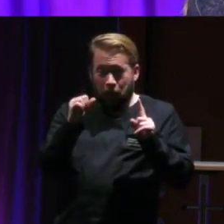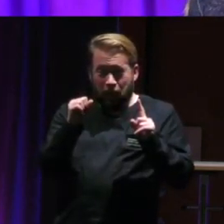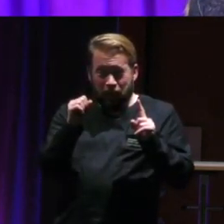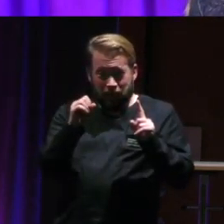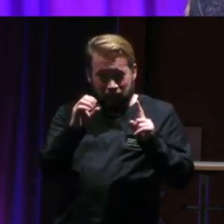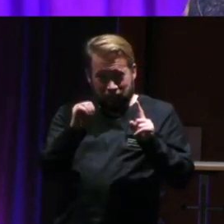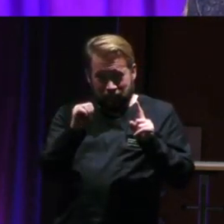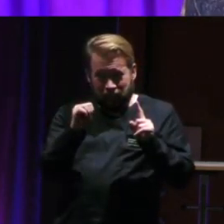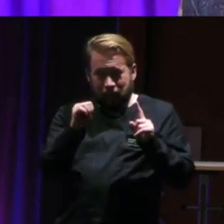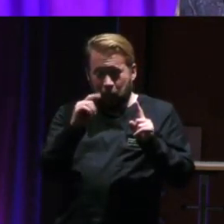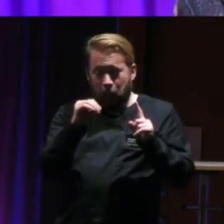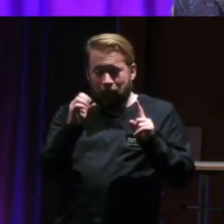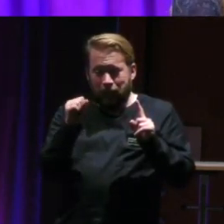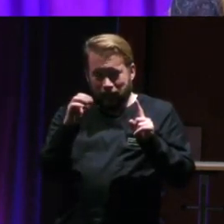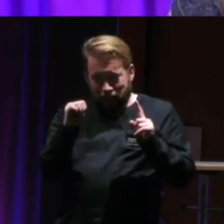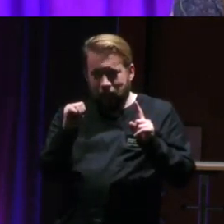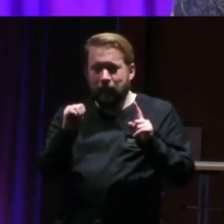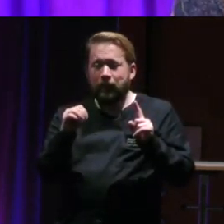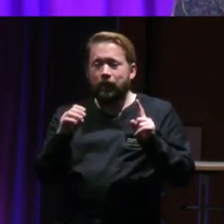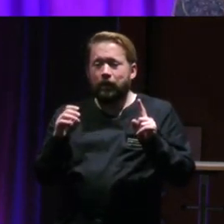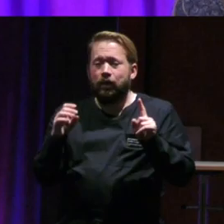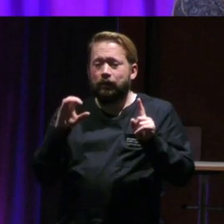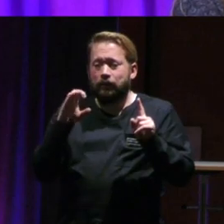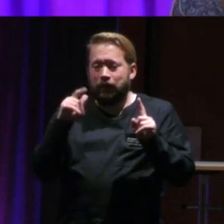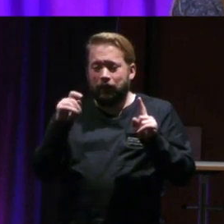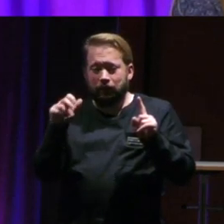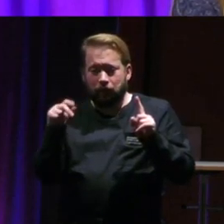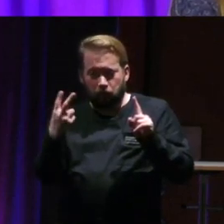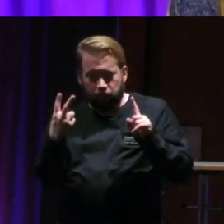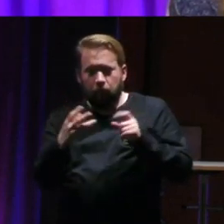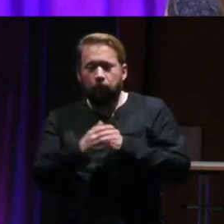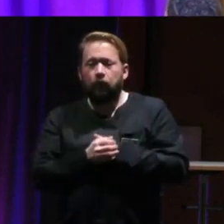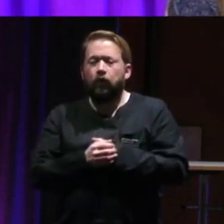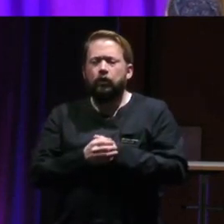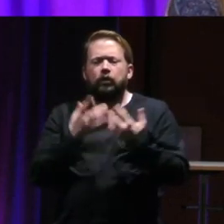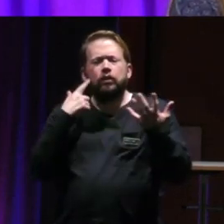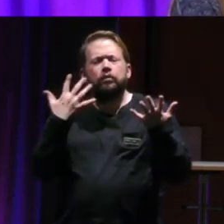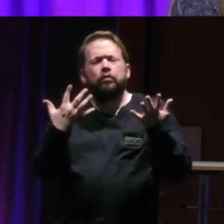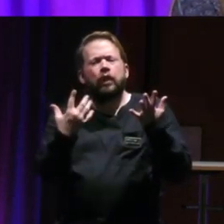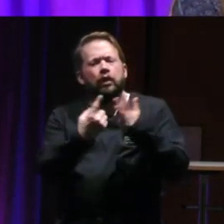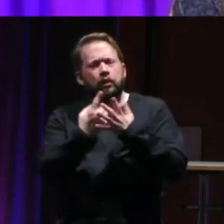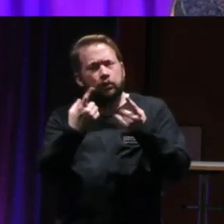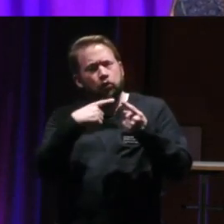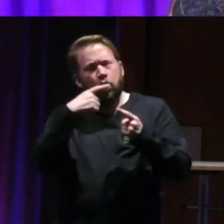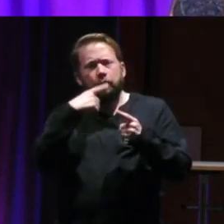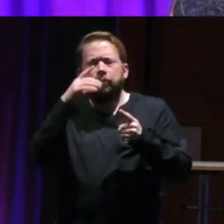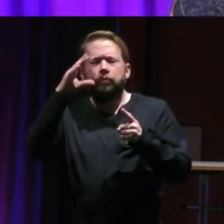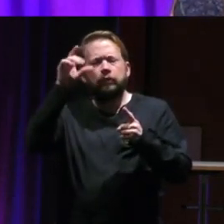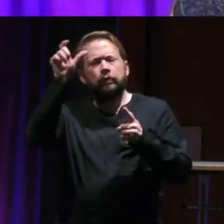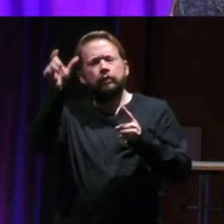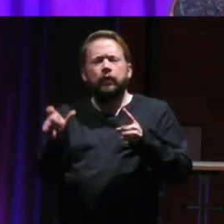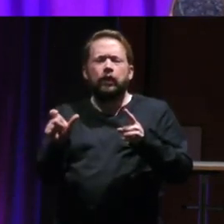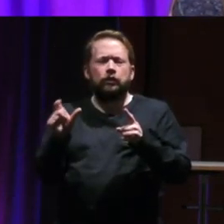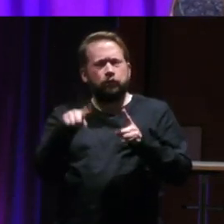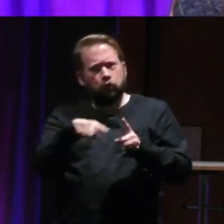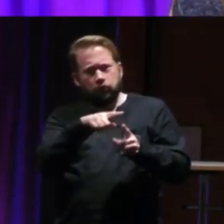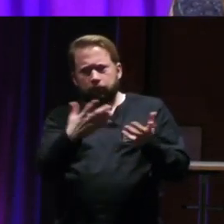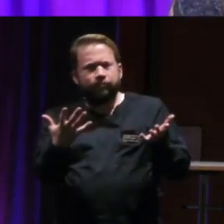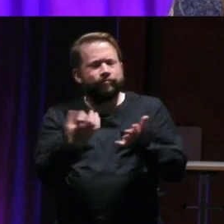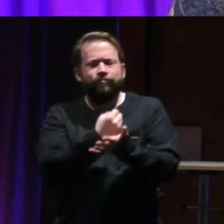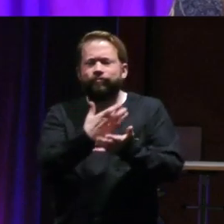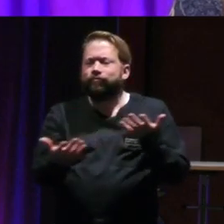Sentsov was supposed to be here, but she had problems with the passport, Natalia Kaplan, and couldn't come. And I know you have been